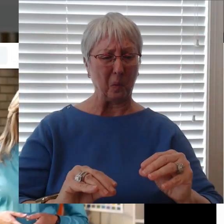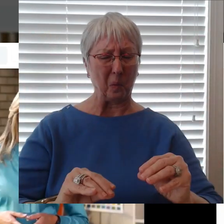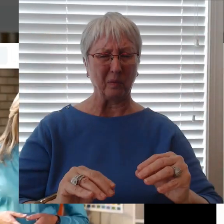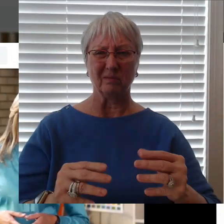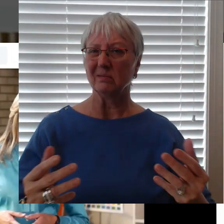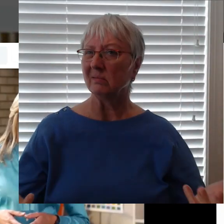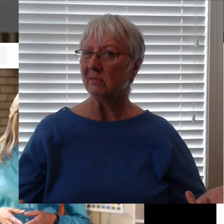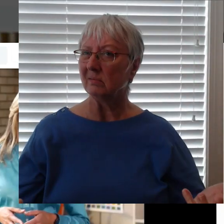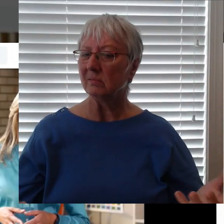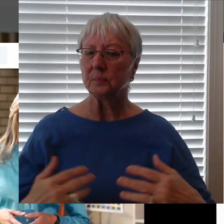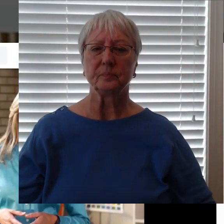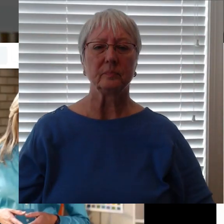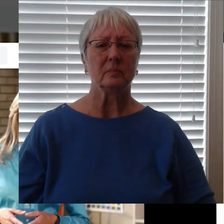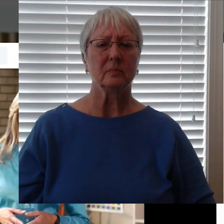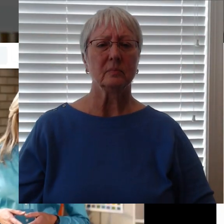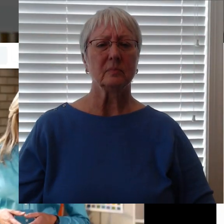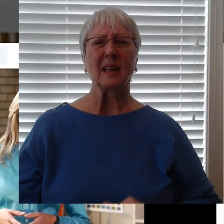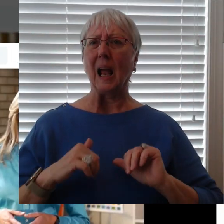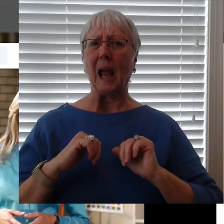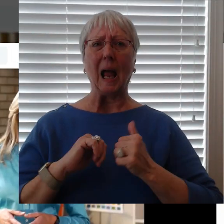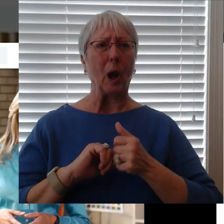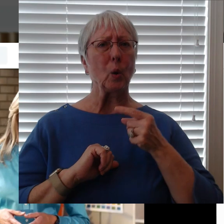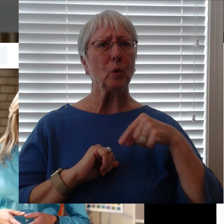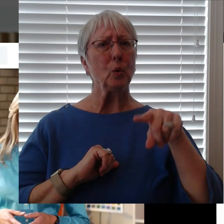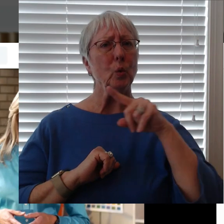How do you react to the images then?